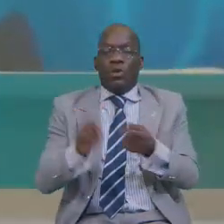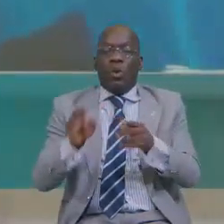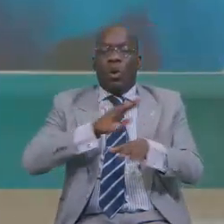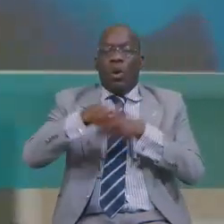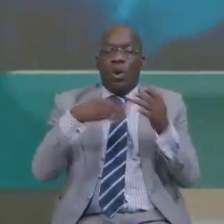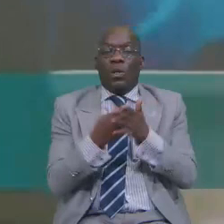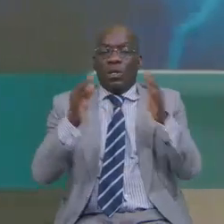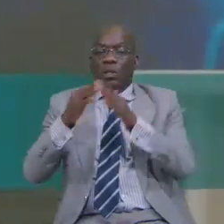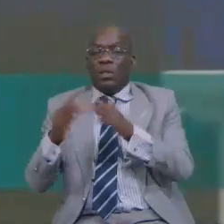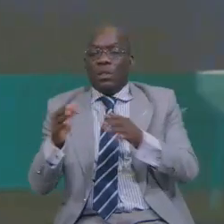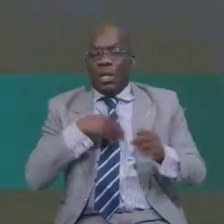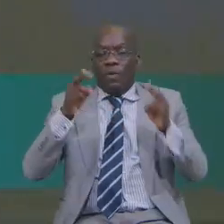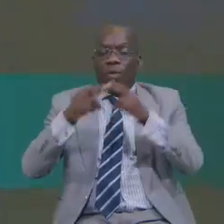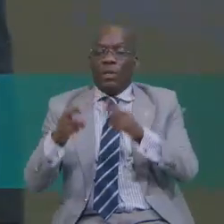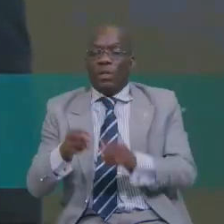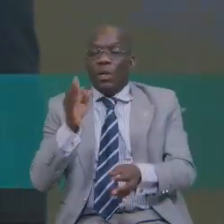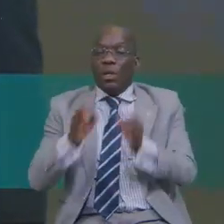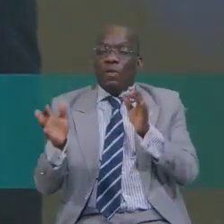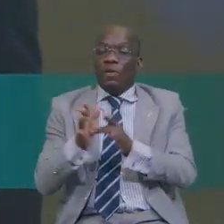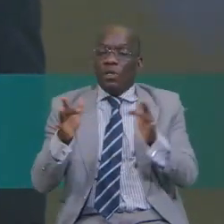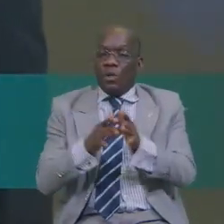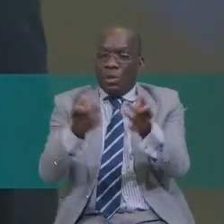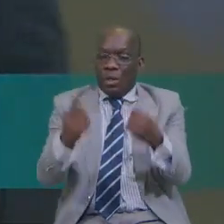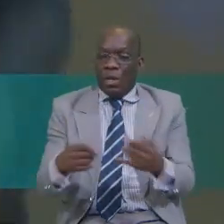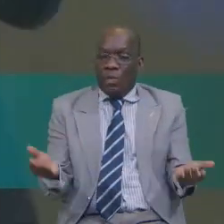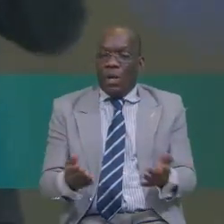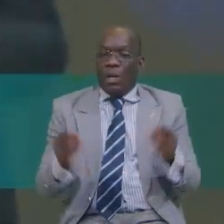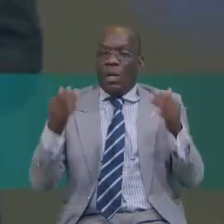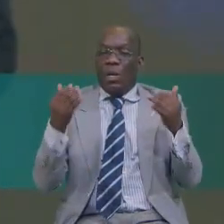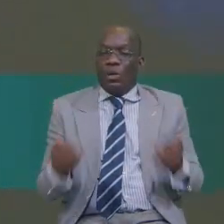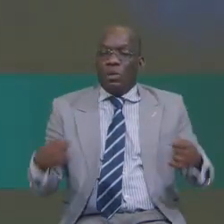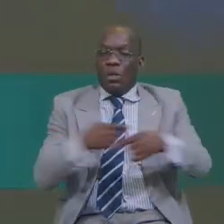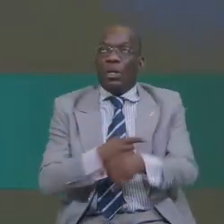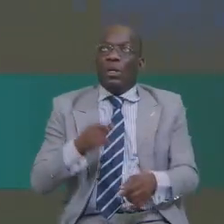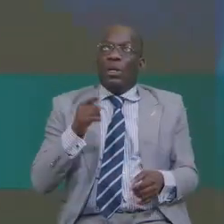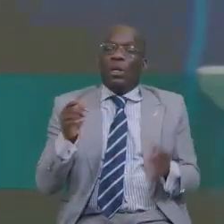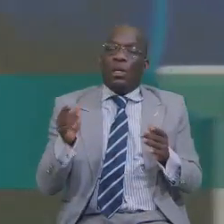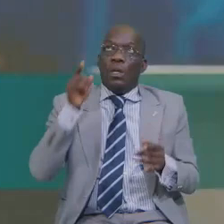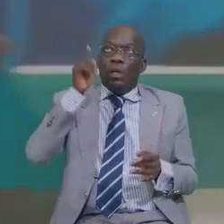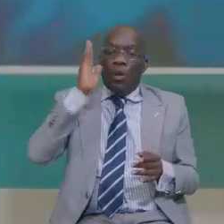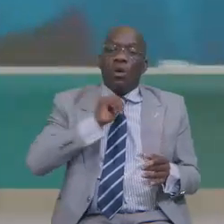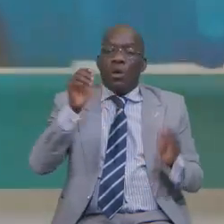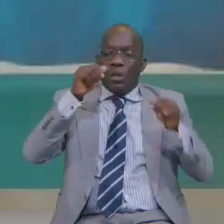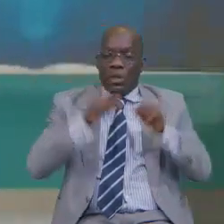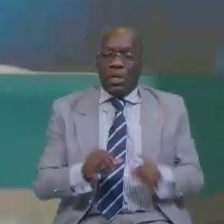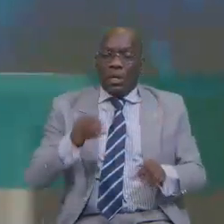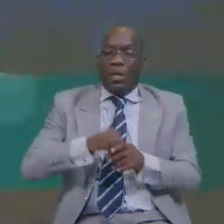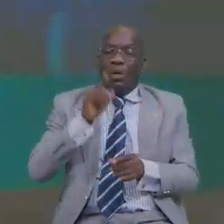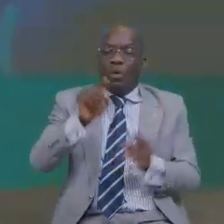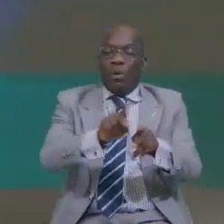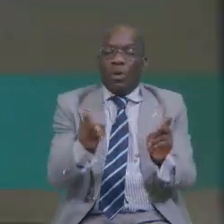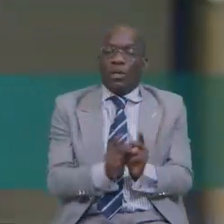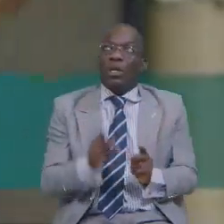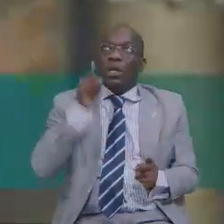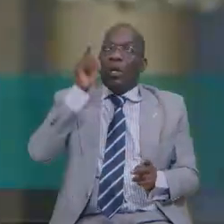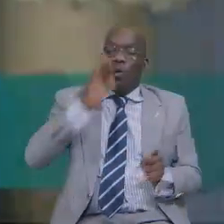not stay in a particular place, in a single place. He'll be doing what he did before. He'll be going about